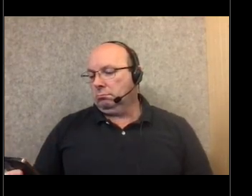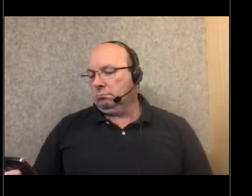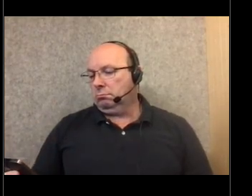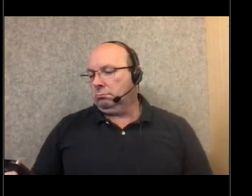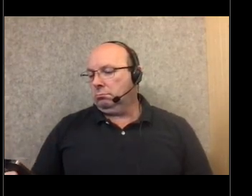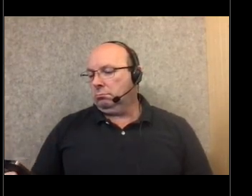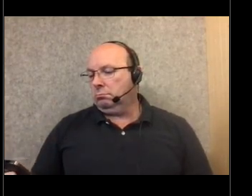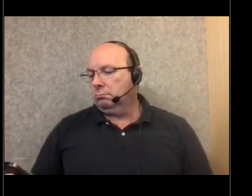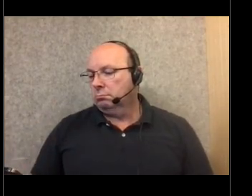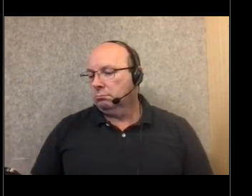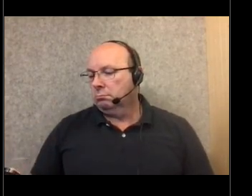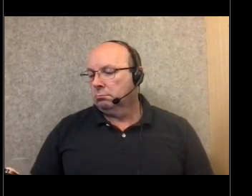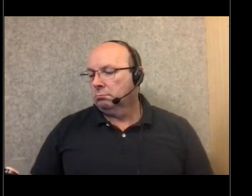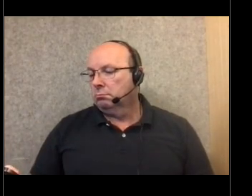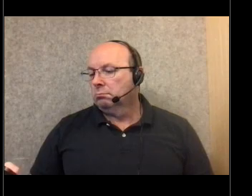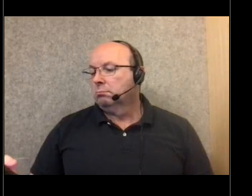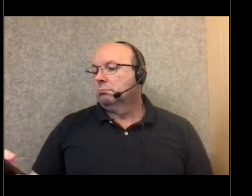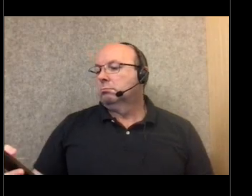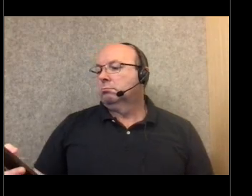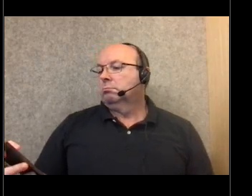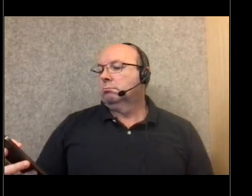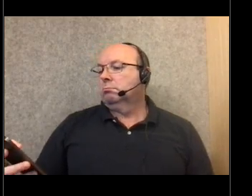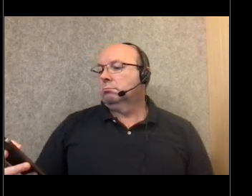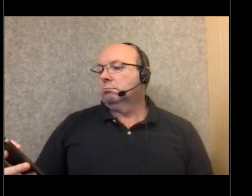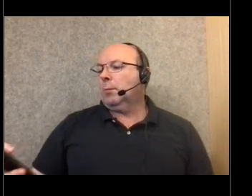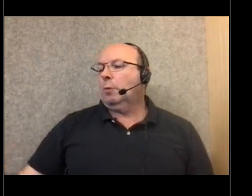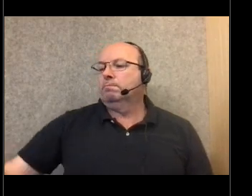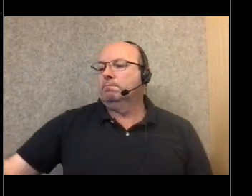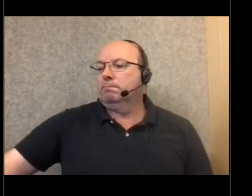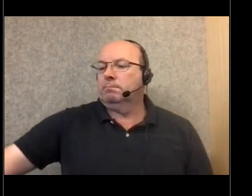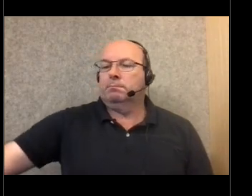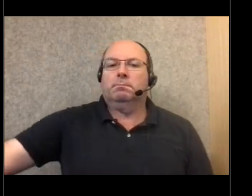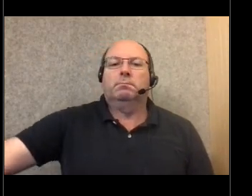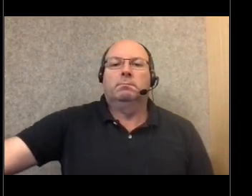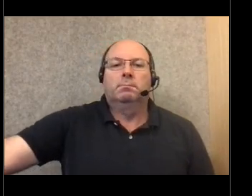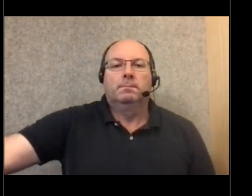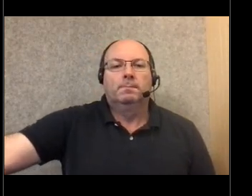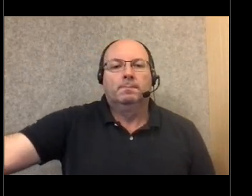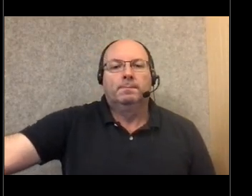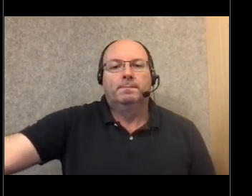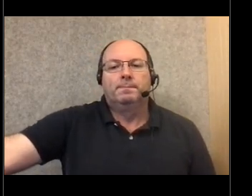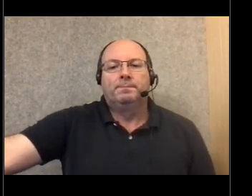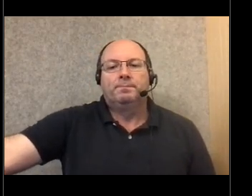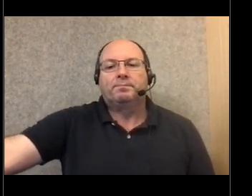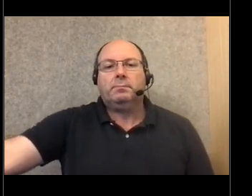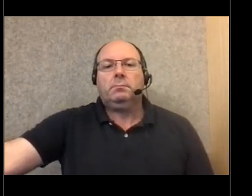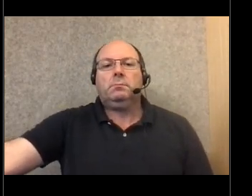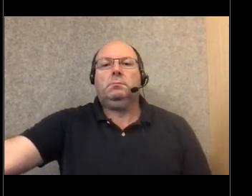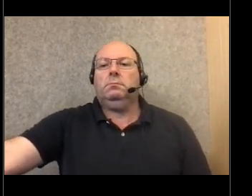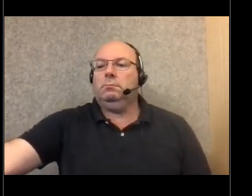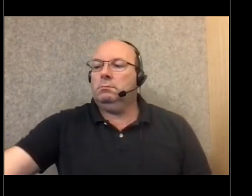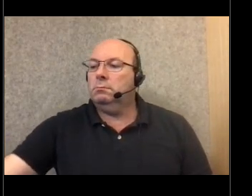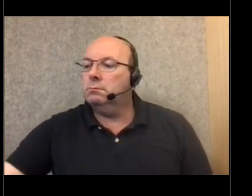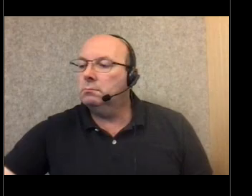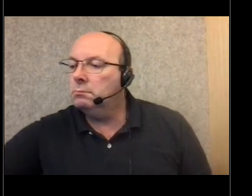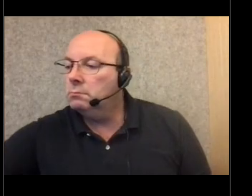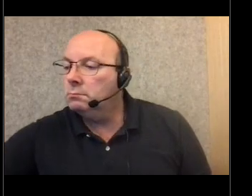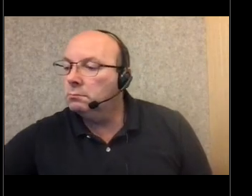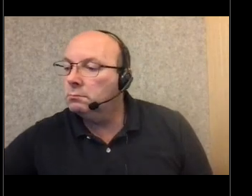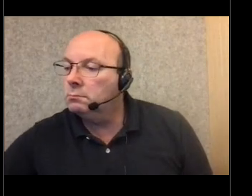certain conditions. Option A is true, option B is false. And we'll give a few